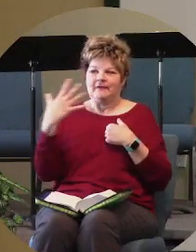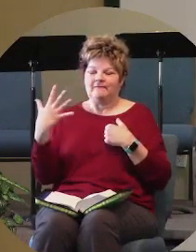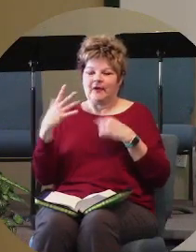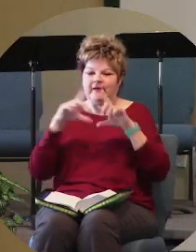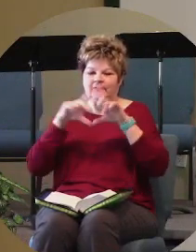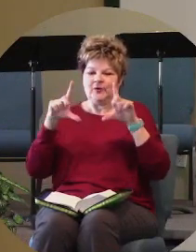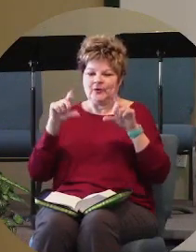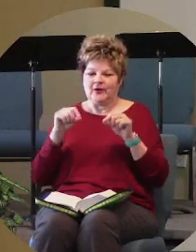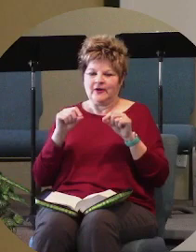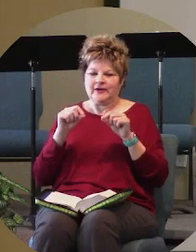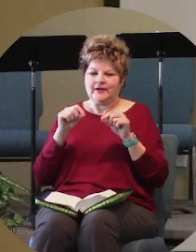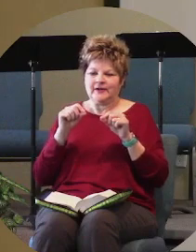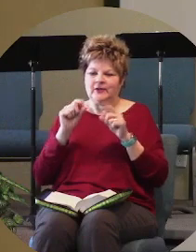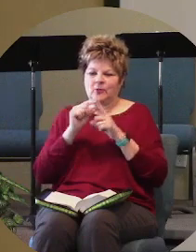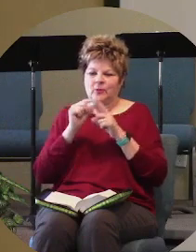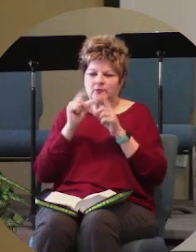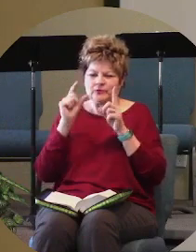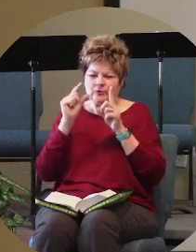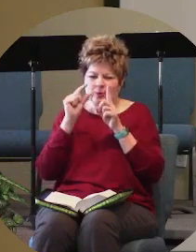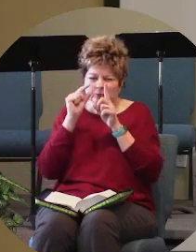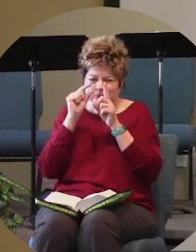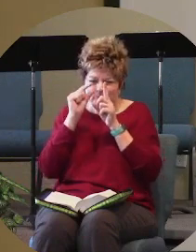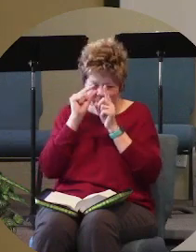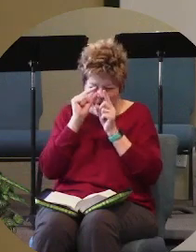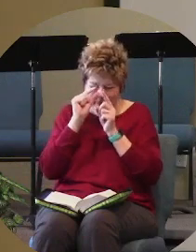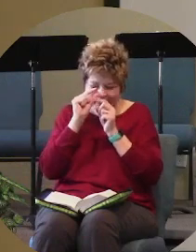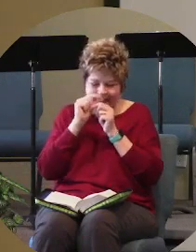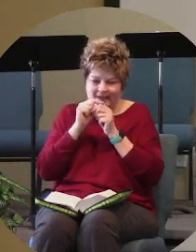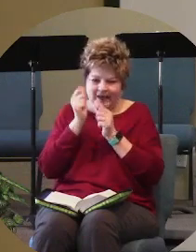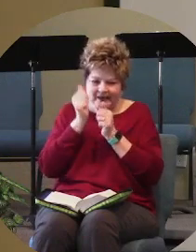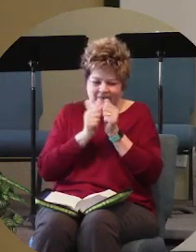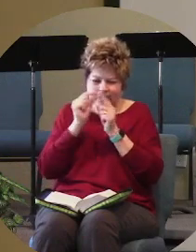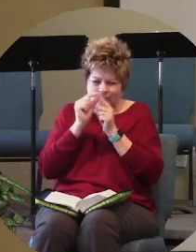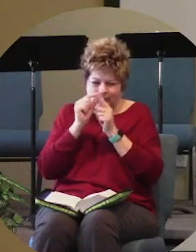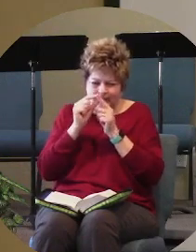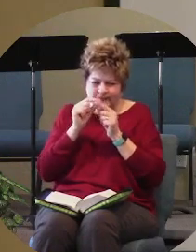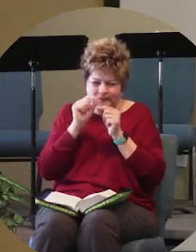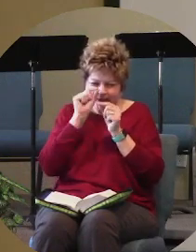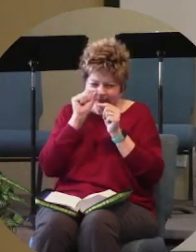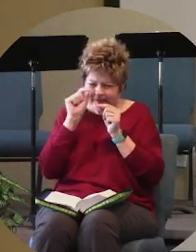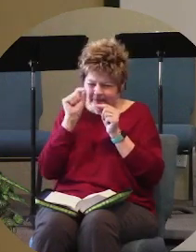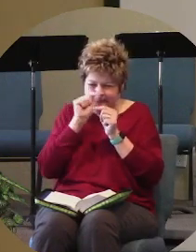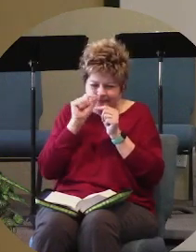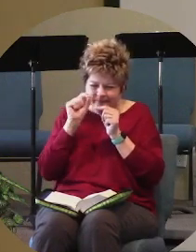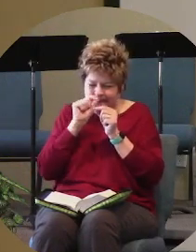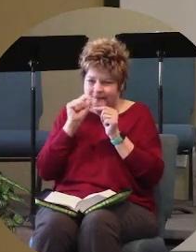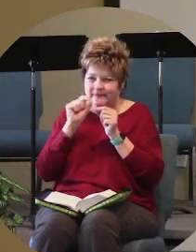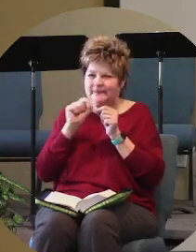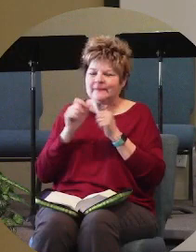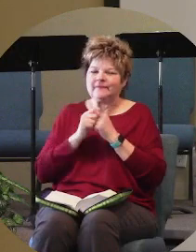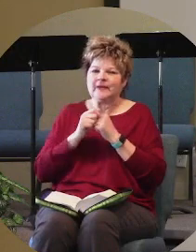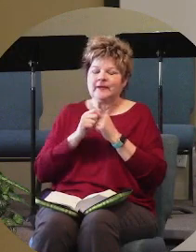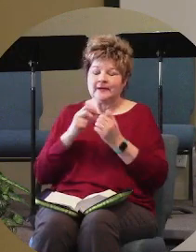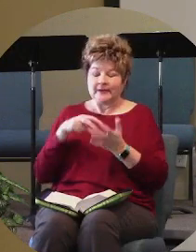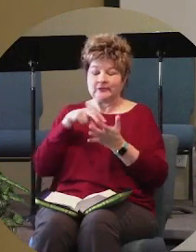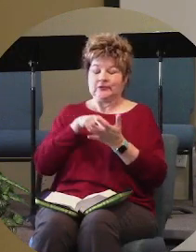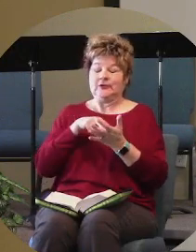every word in the whole English dictionary on that card, so it seemed. And I got up to preach,